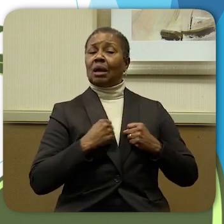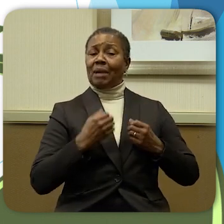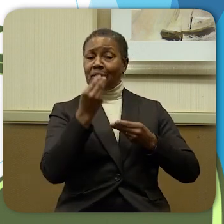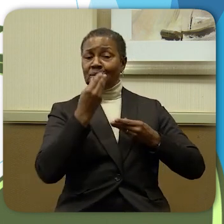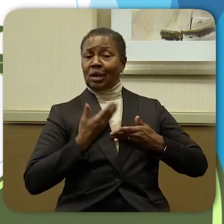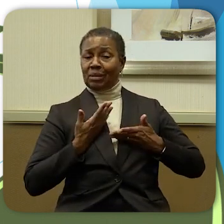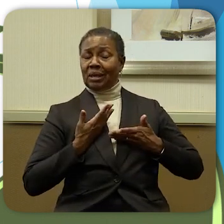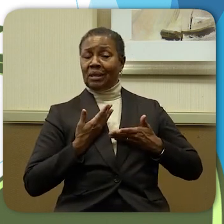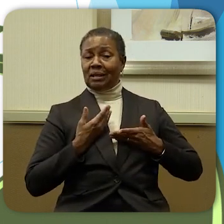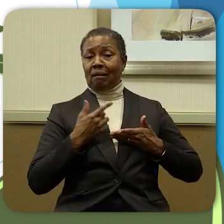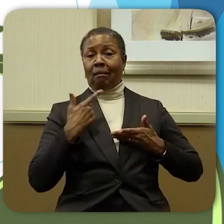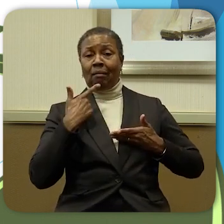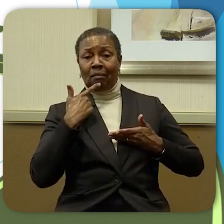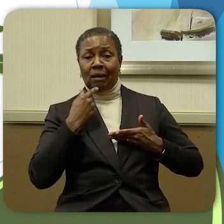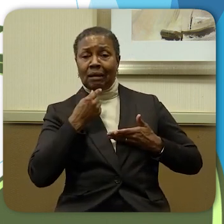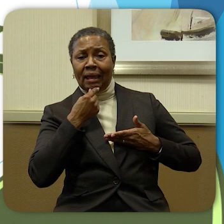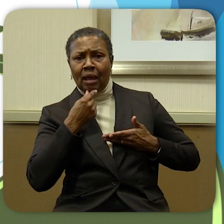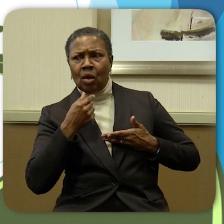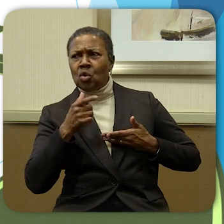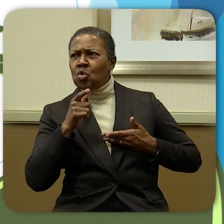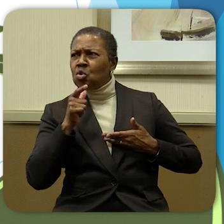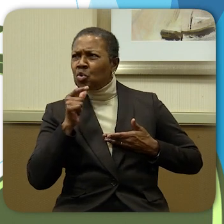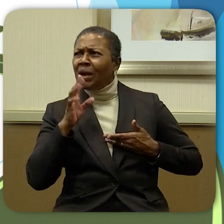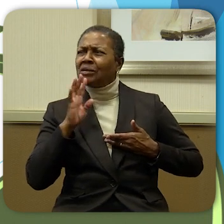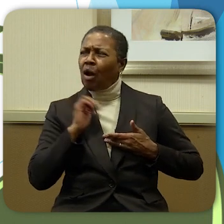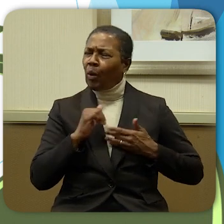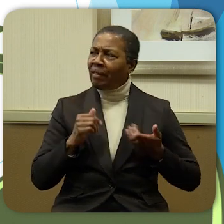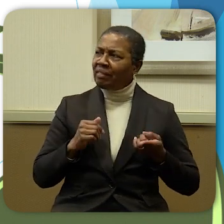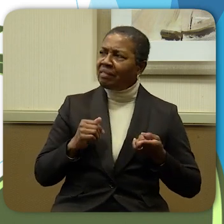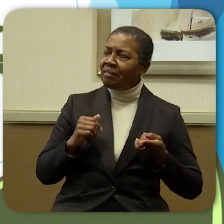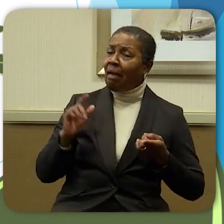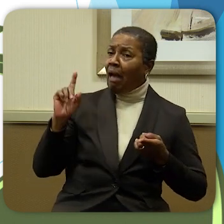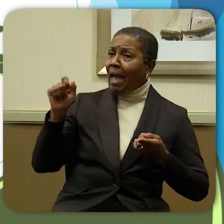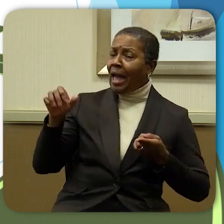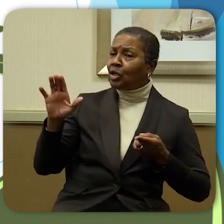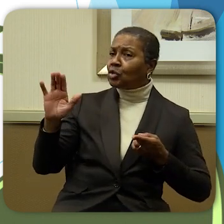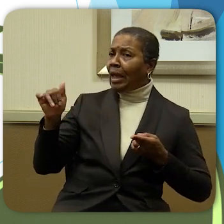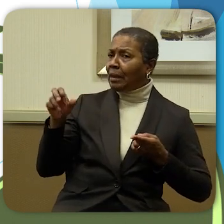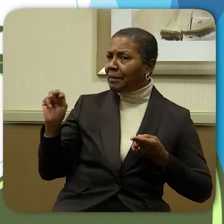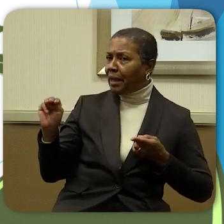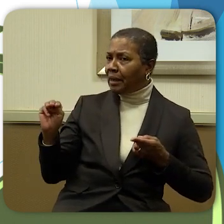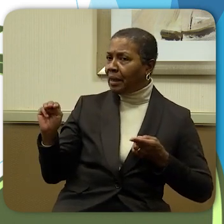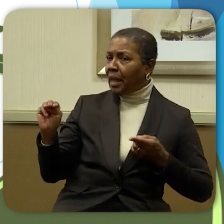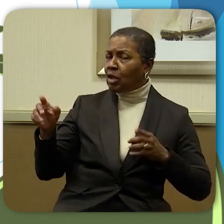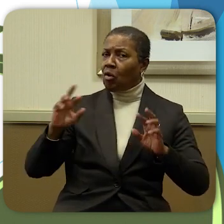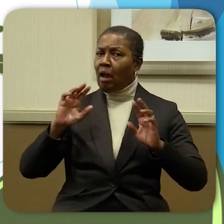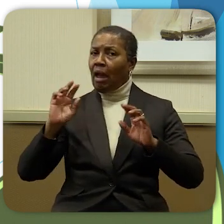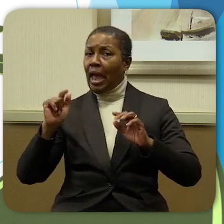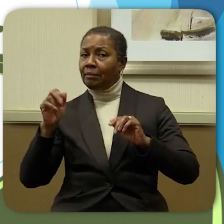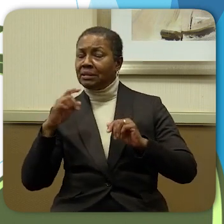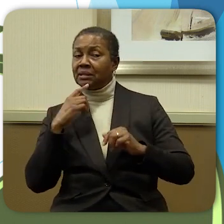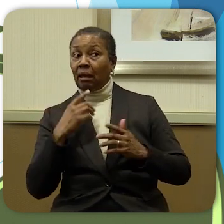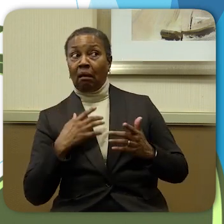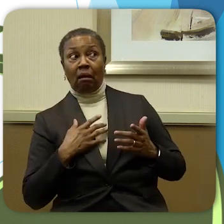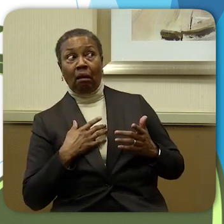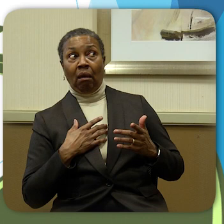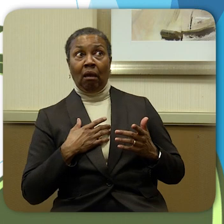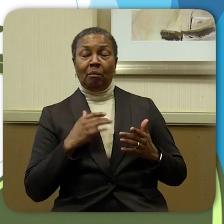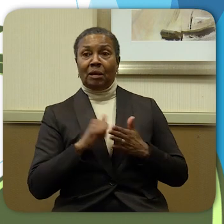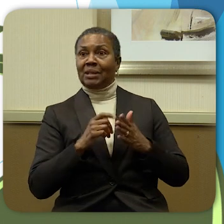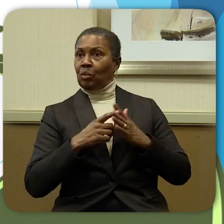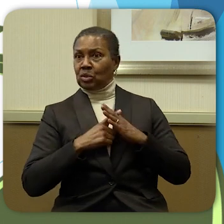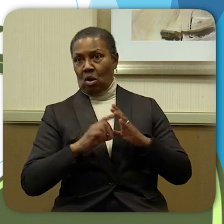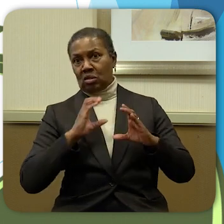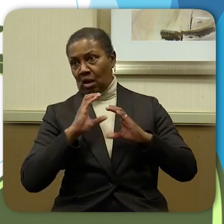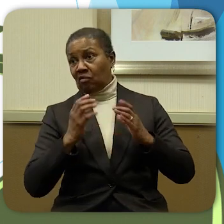me, who am I supposed to talk to in the building? And see if your administration has a response to you, because maybe that can start the conversation